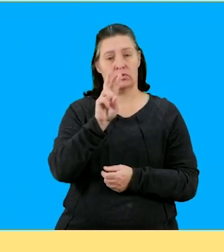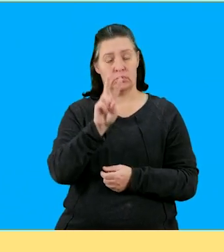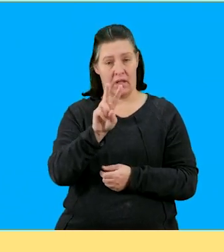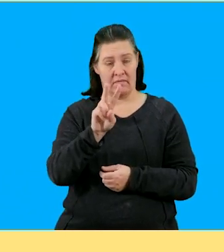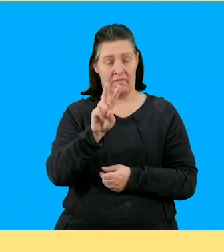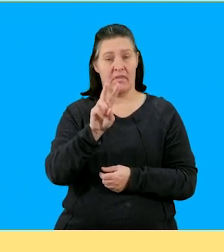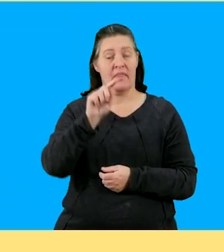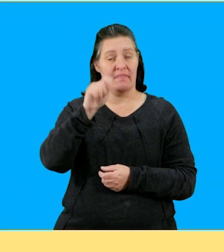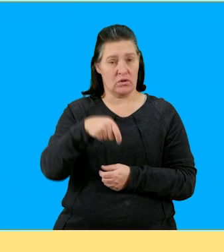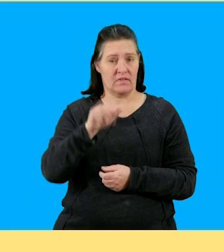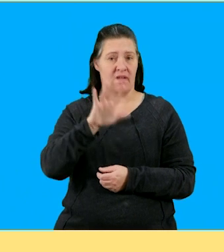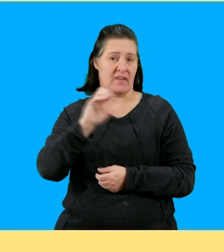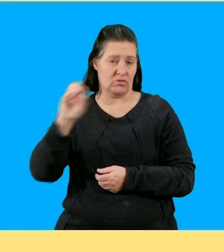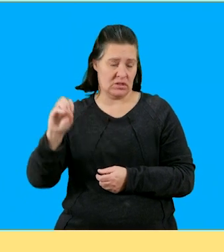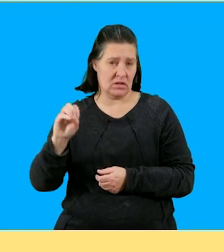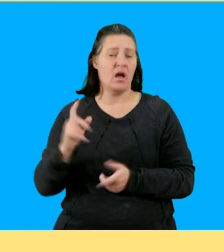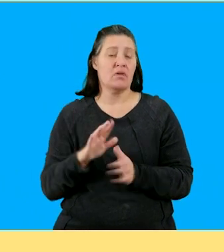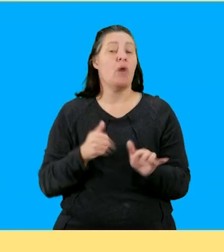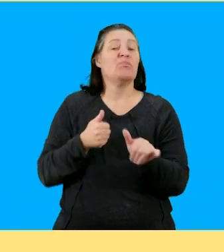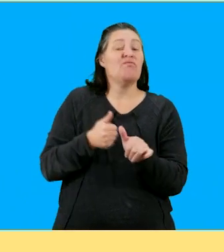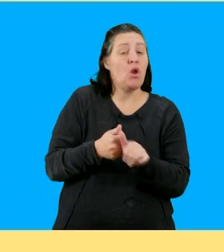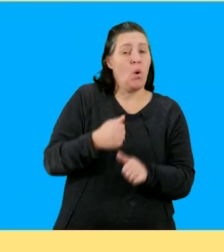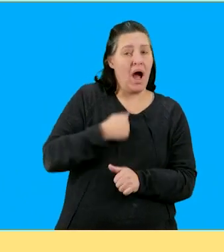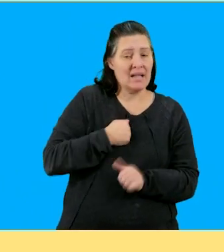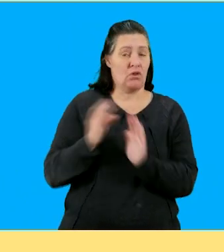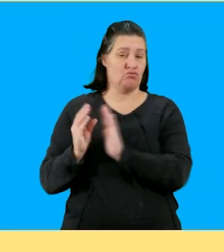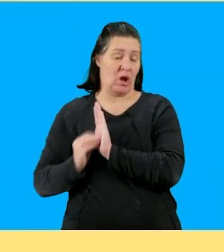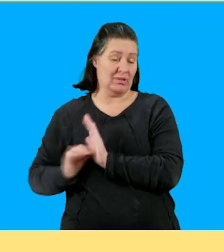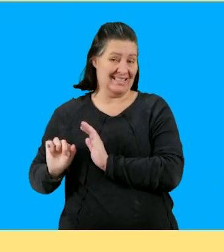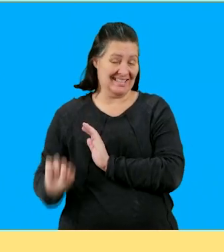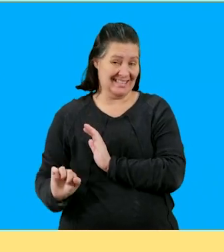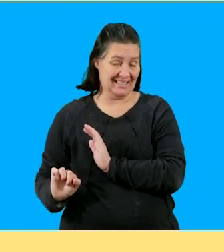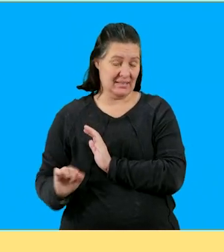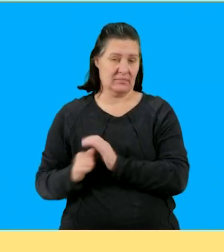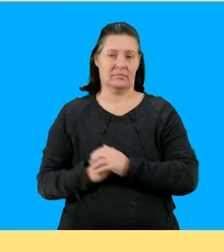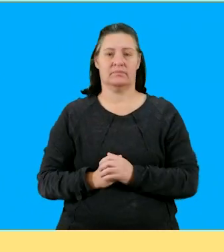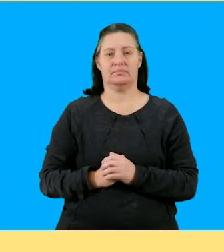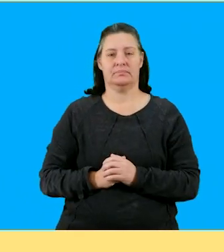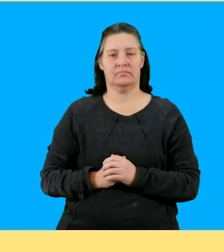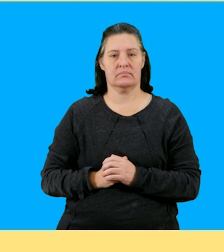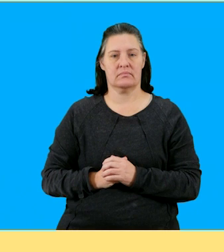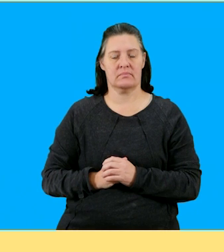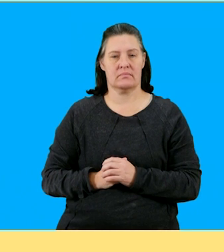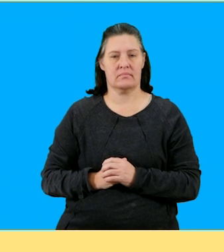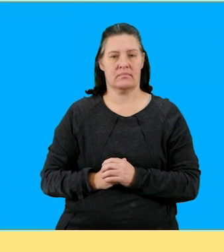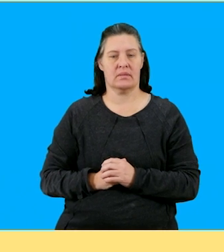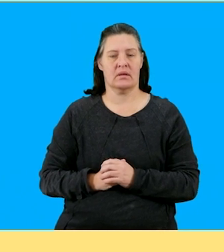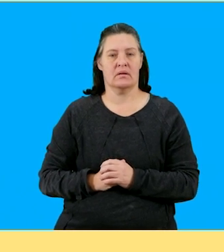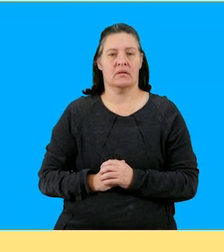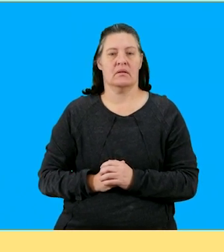112,500. Remember, this is the trading stock according to our records. According to our